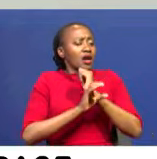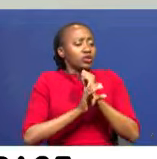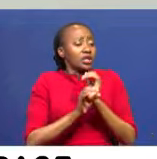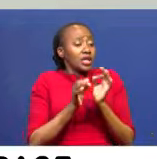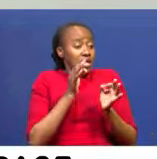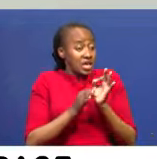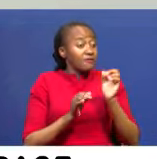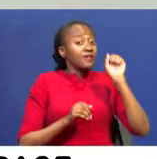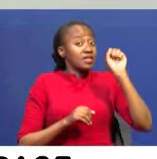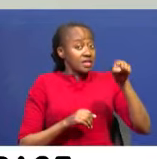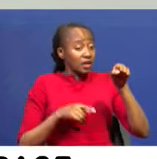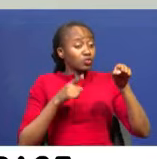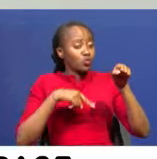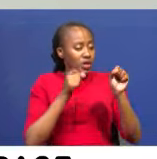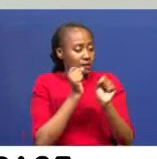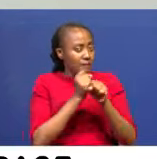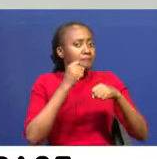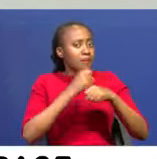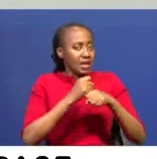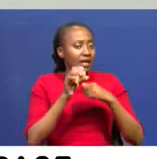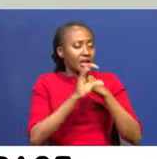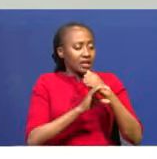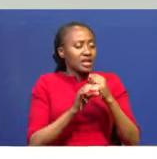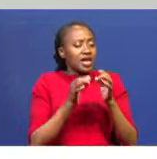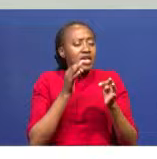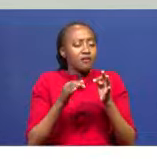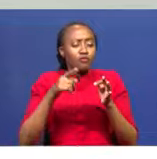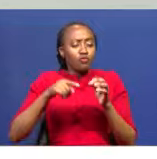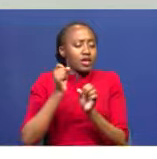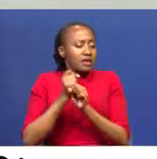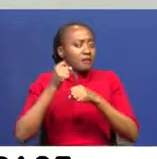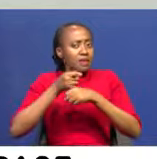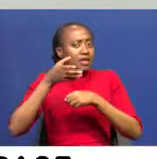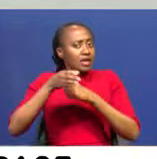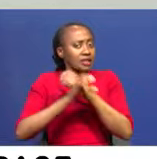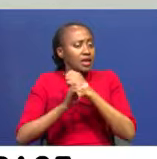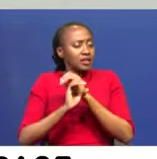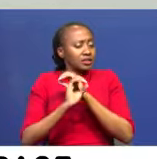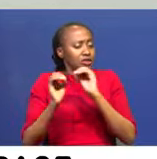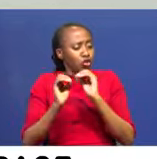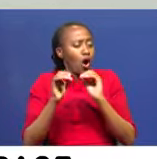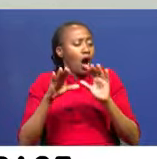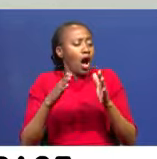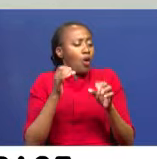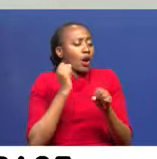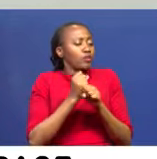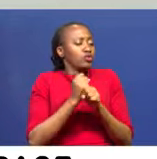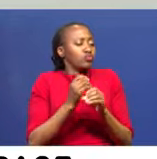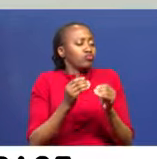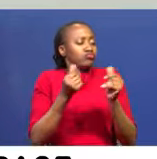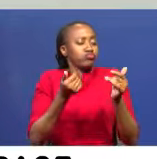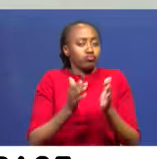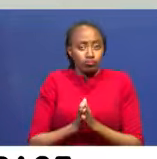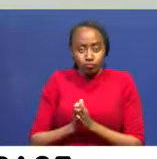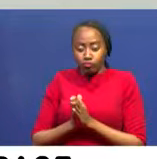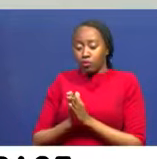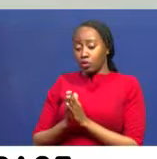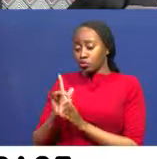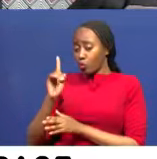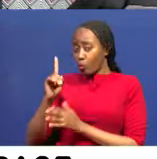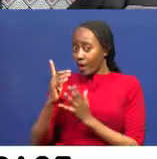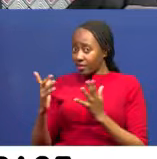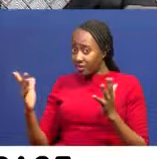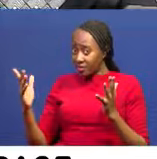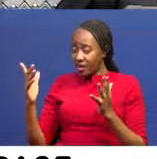if yes, tell us about it. If not, what can be done to take us there? So one of the things that is very